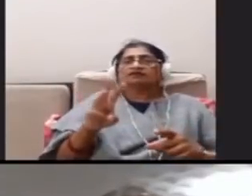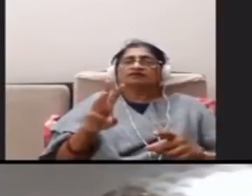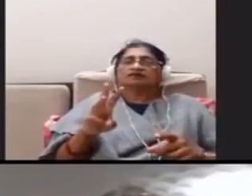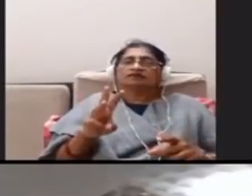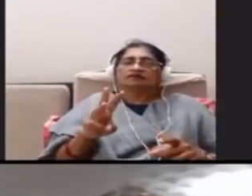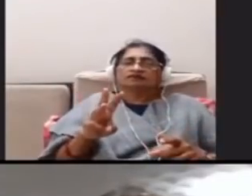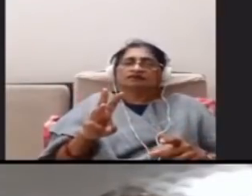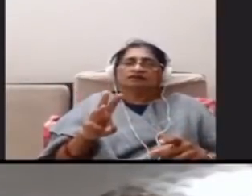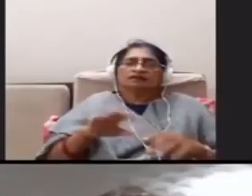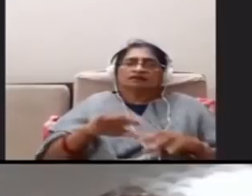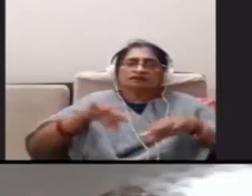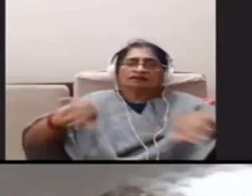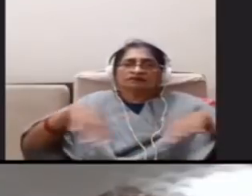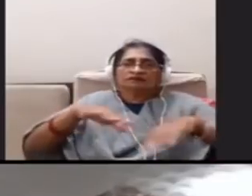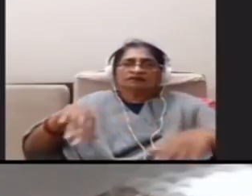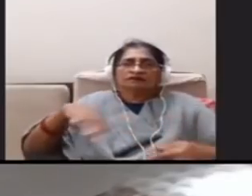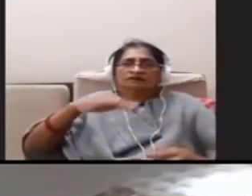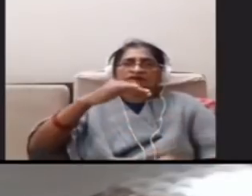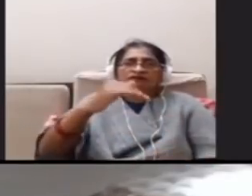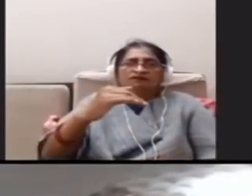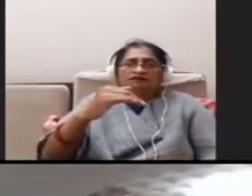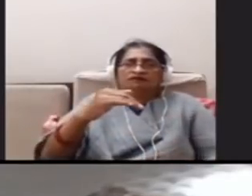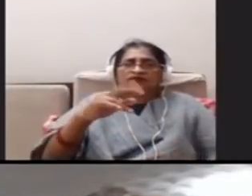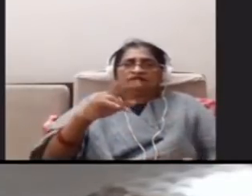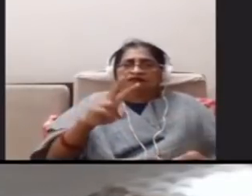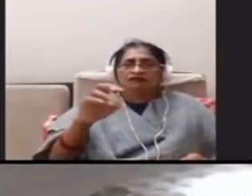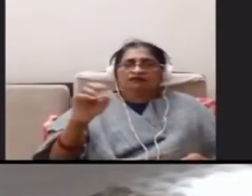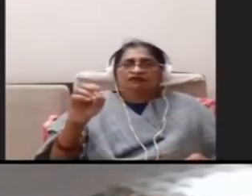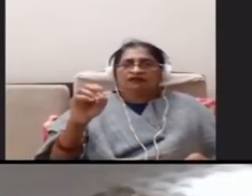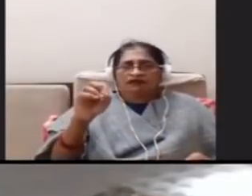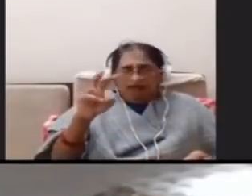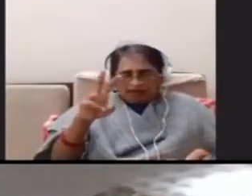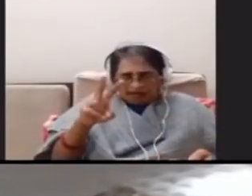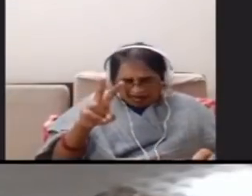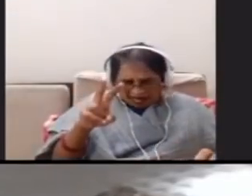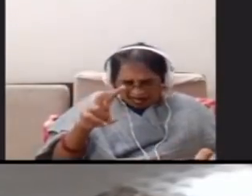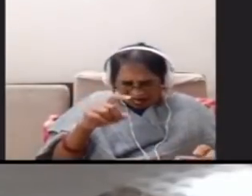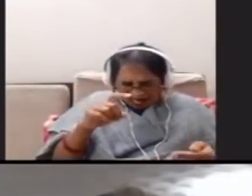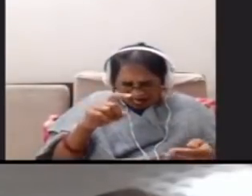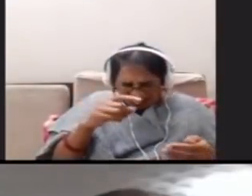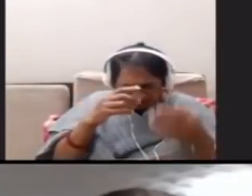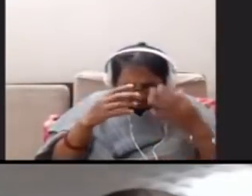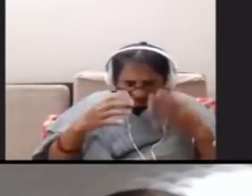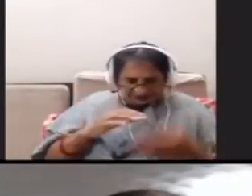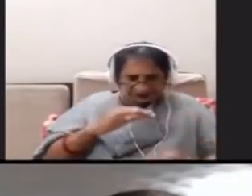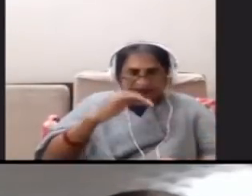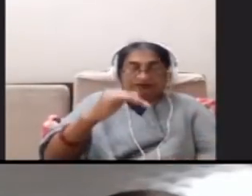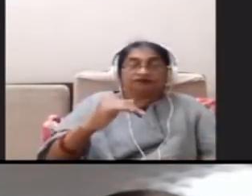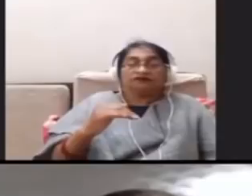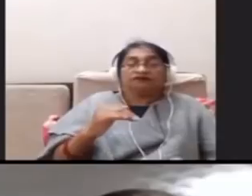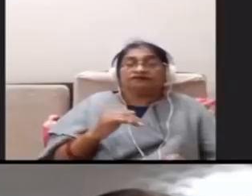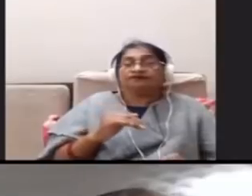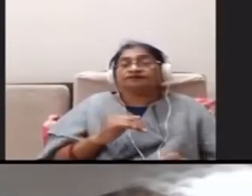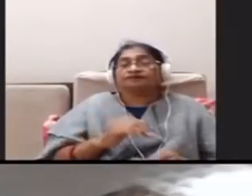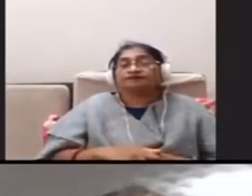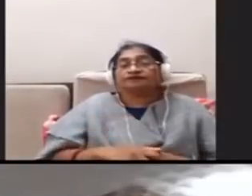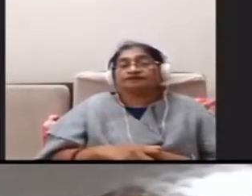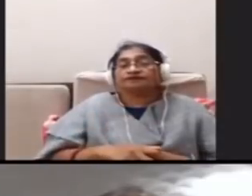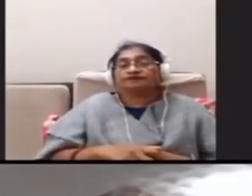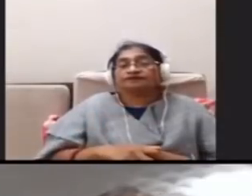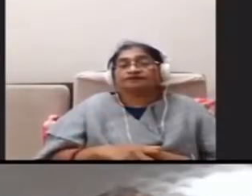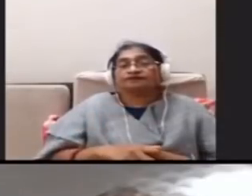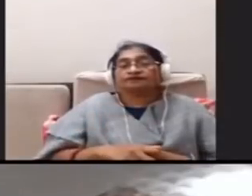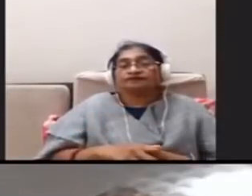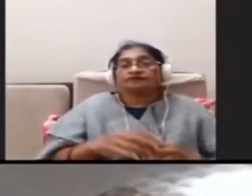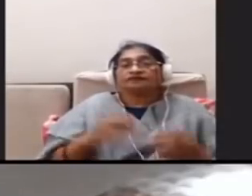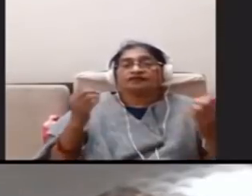Swimming Championships. And in 2001, he swam in the IPC European Swimming Championships, Stockholm. He has done